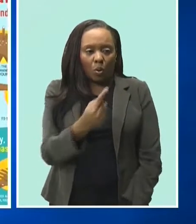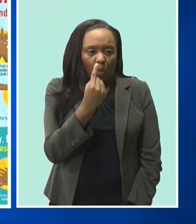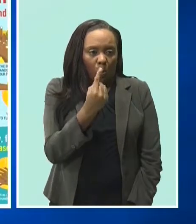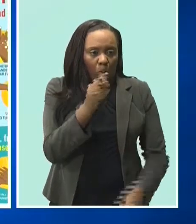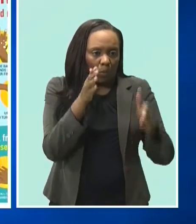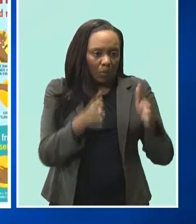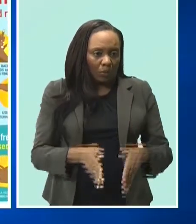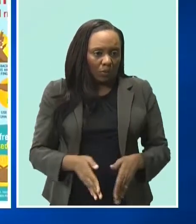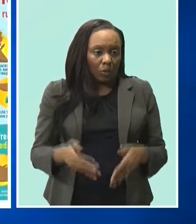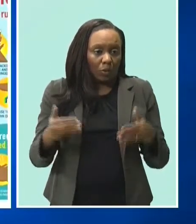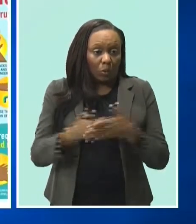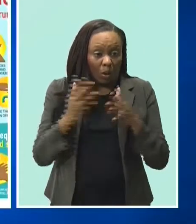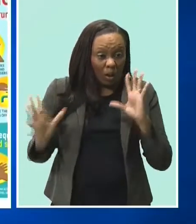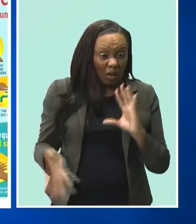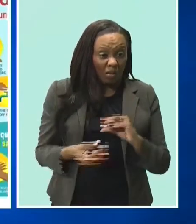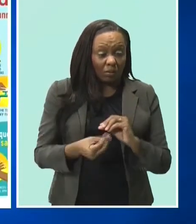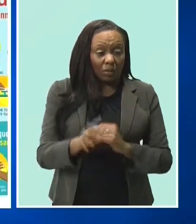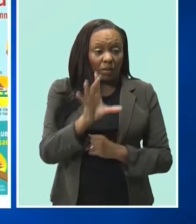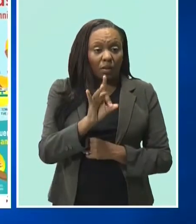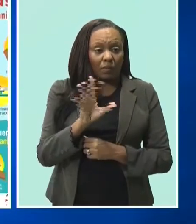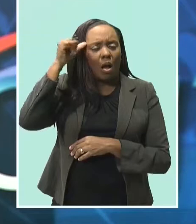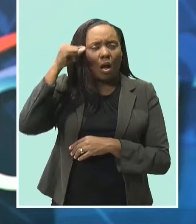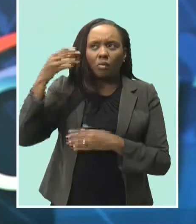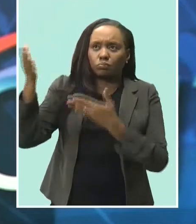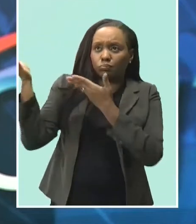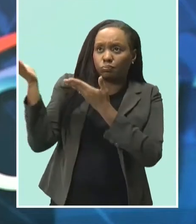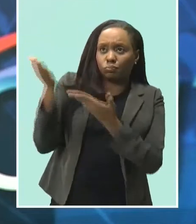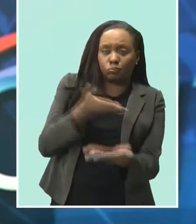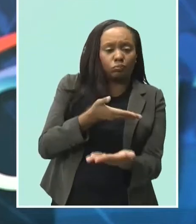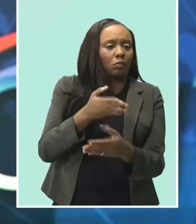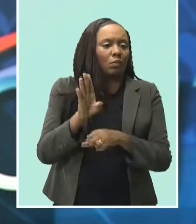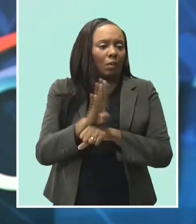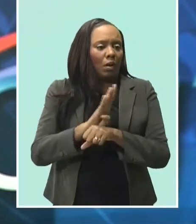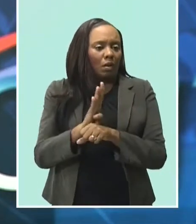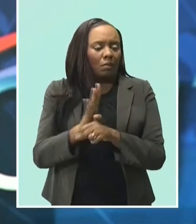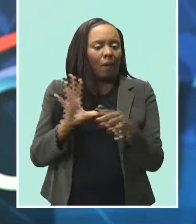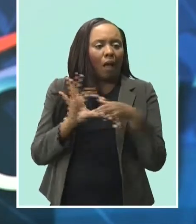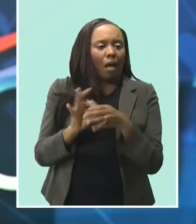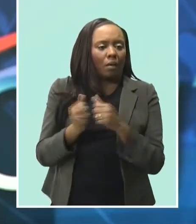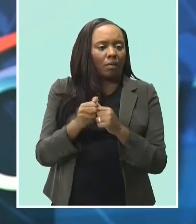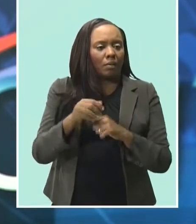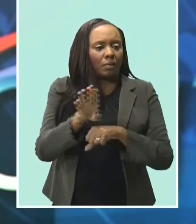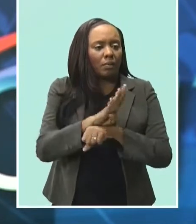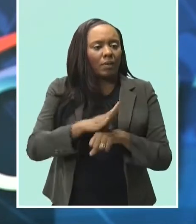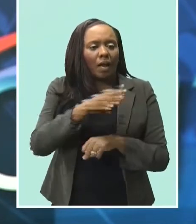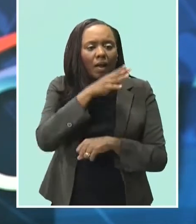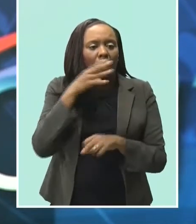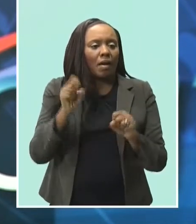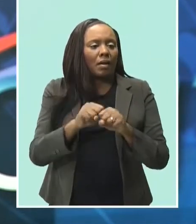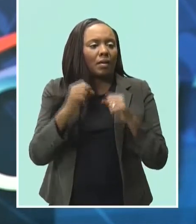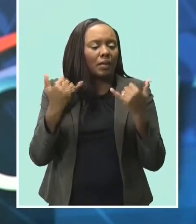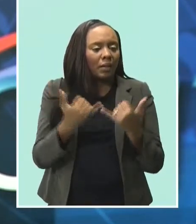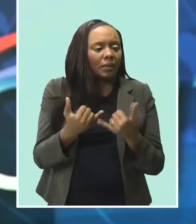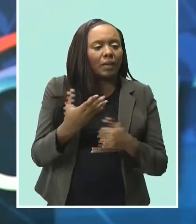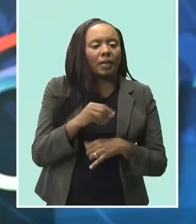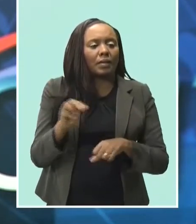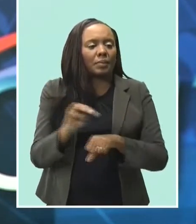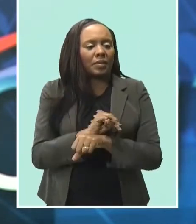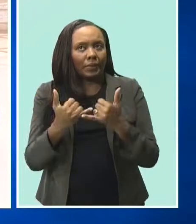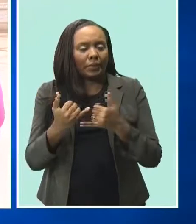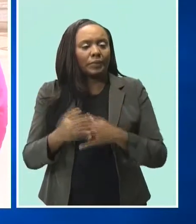confirmation. Mr. Marshall says none of this takes away from the necessity for the post as government works to improve the management of the